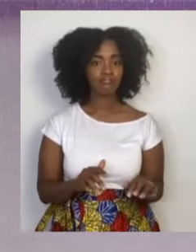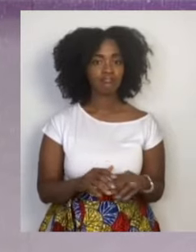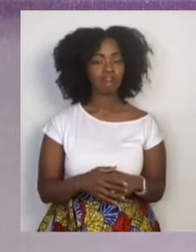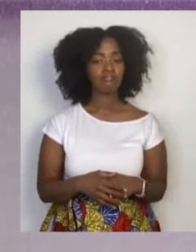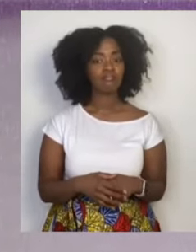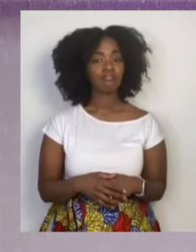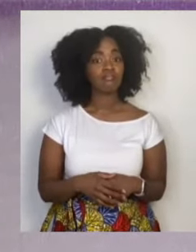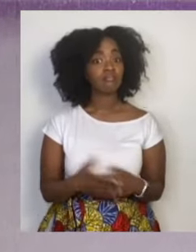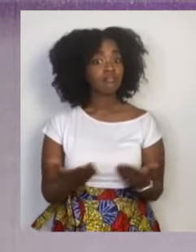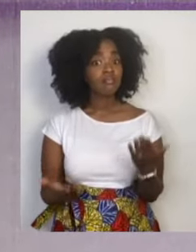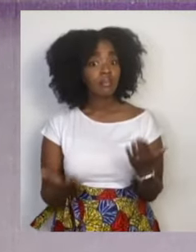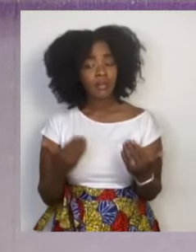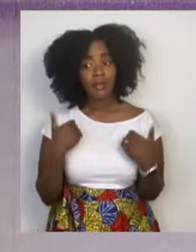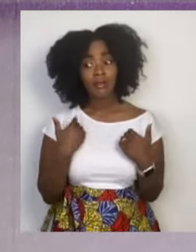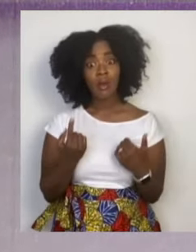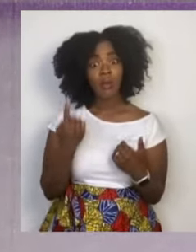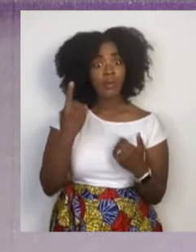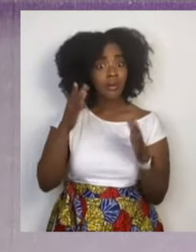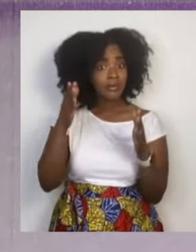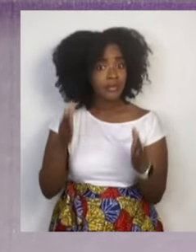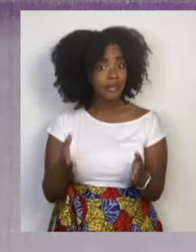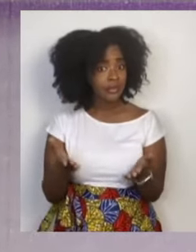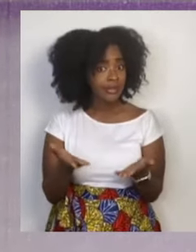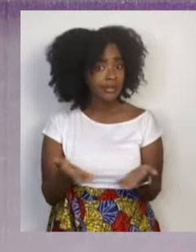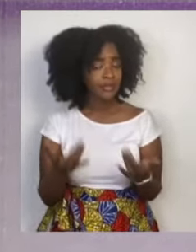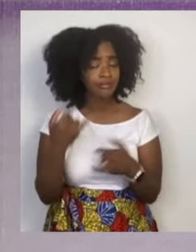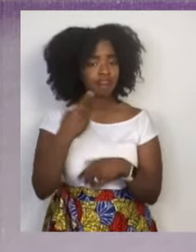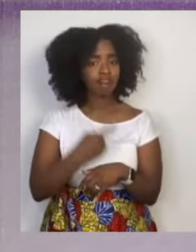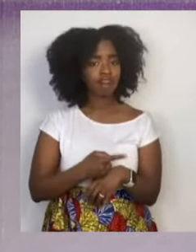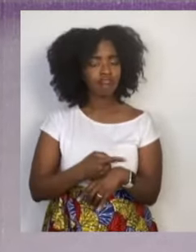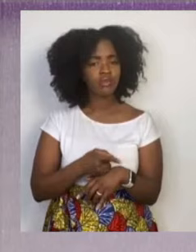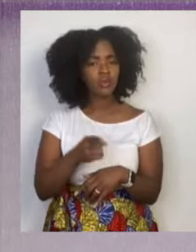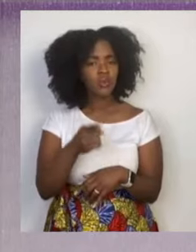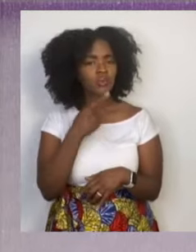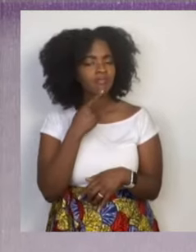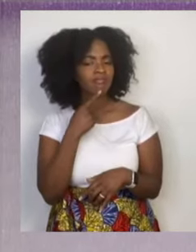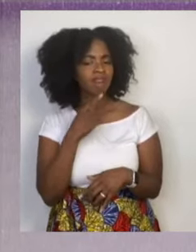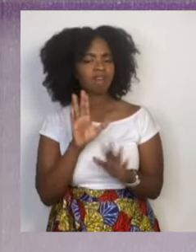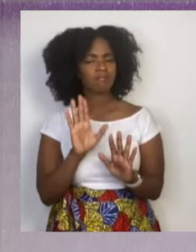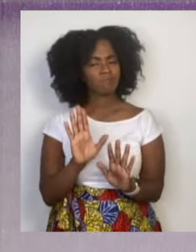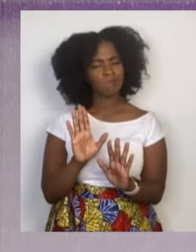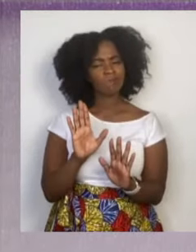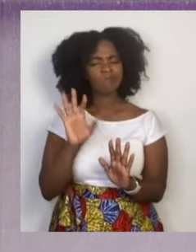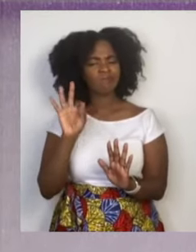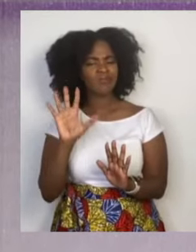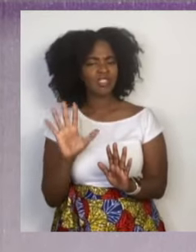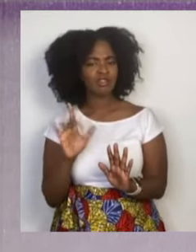You say, Pastor Jennifer, I don't know Jesus Christ as my Savior. I don't know Him as my Lord.